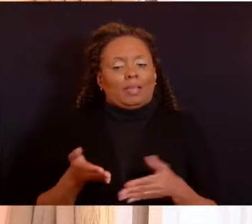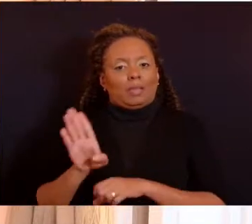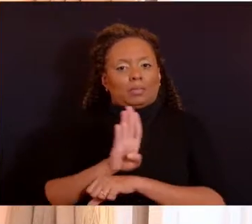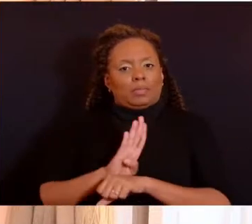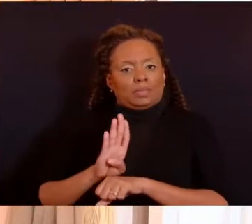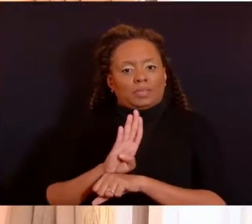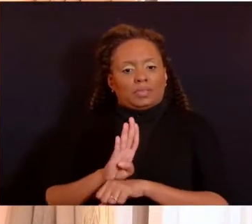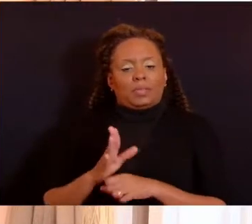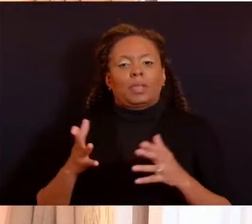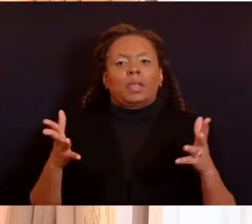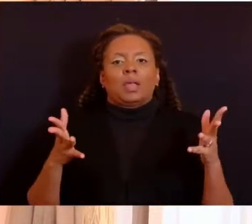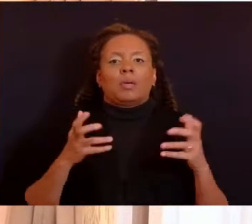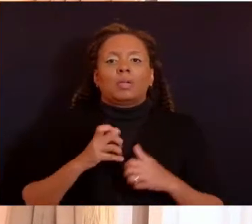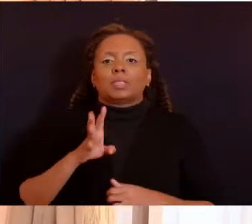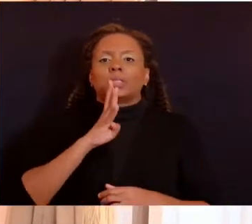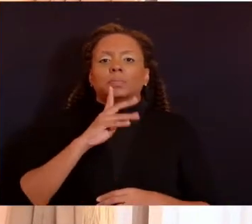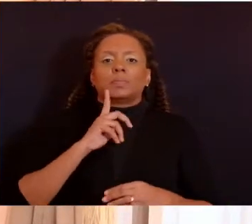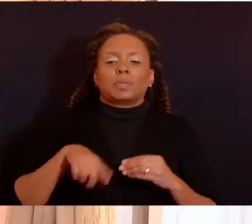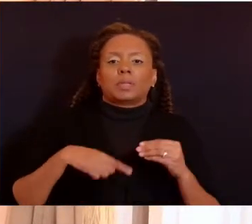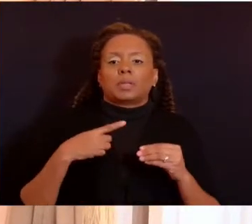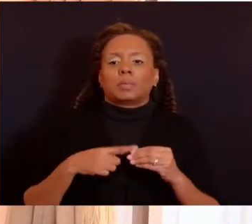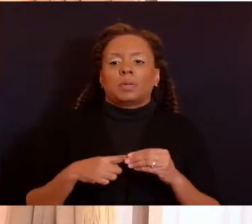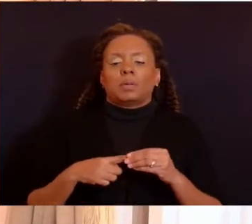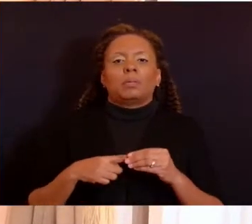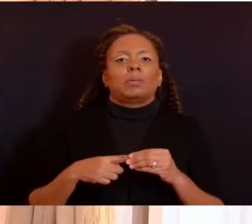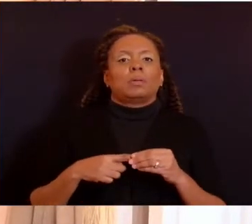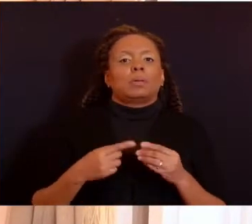want to carry you through where the losses have been.